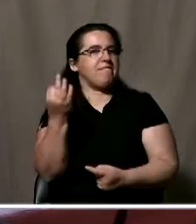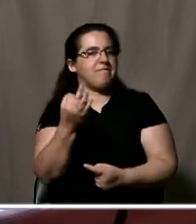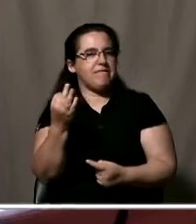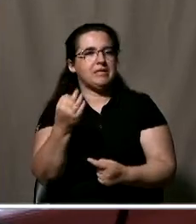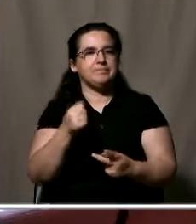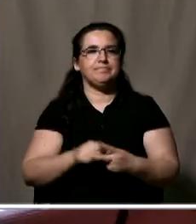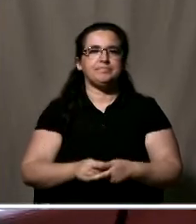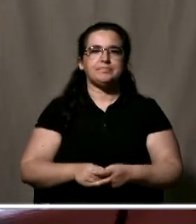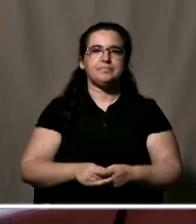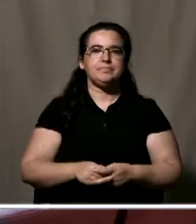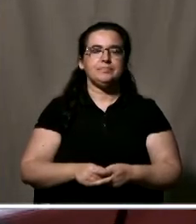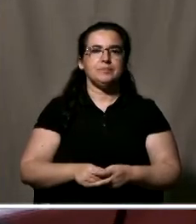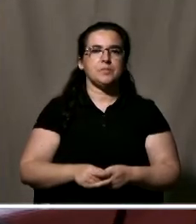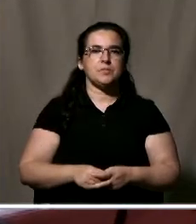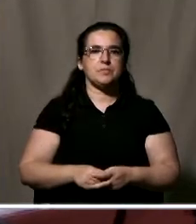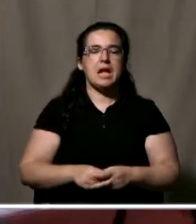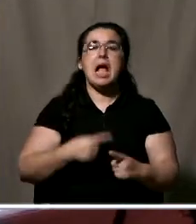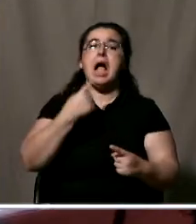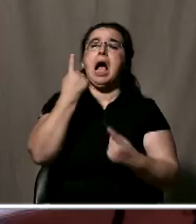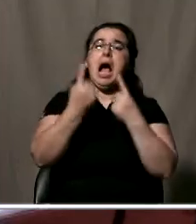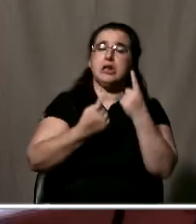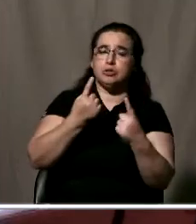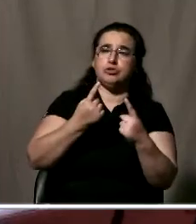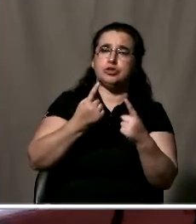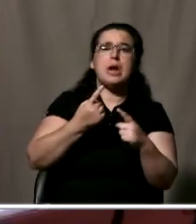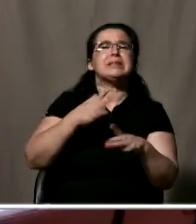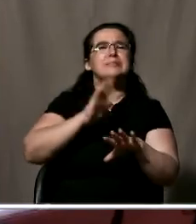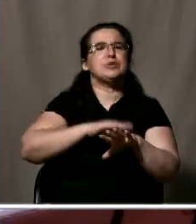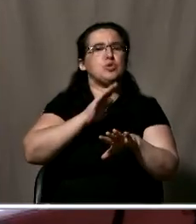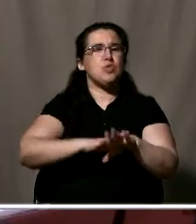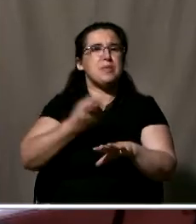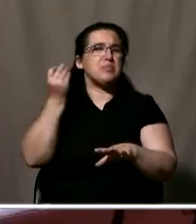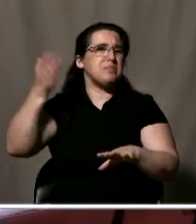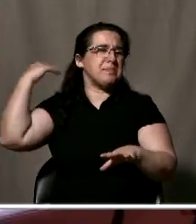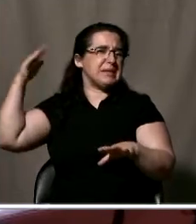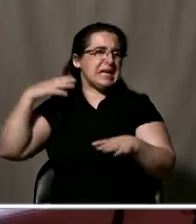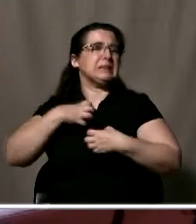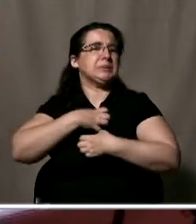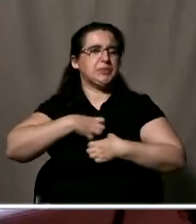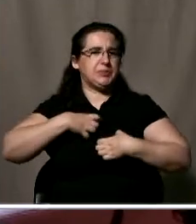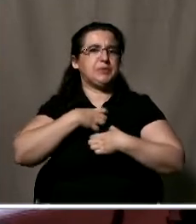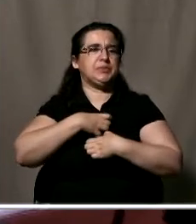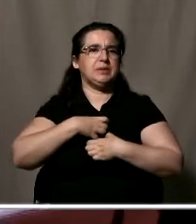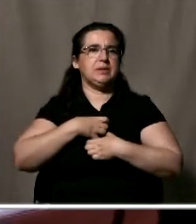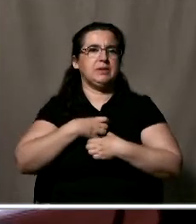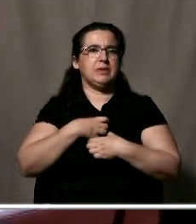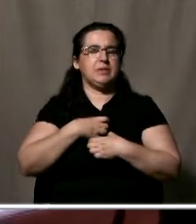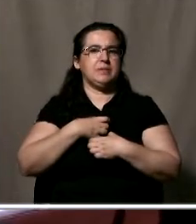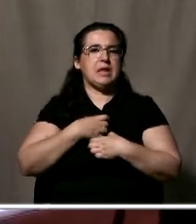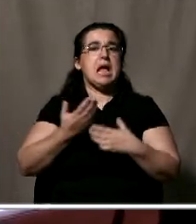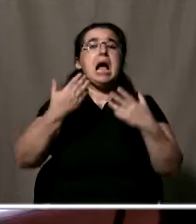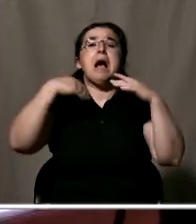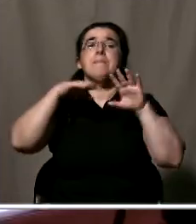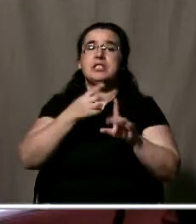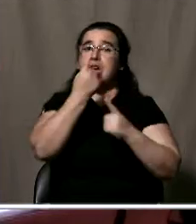are consumed with guilt about their past. Há muitas pessoas que estão consumidas com a culpa sobre o seu passado. Other people are consumed about worry about their